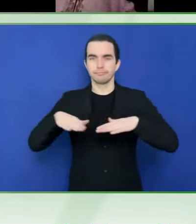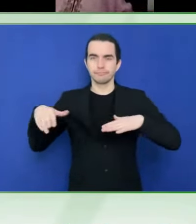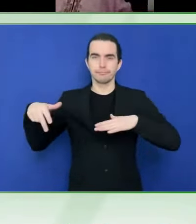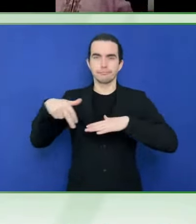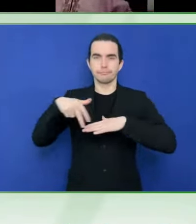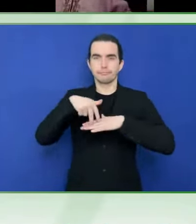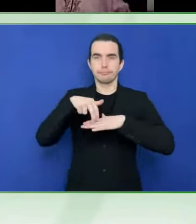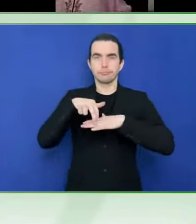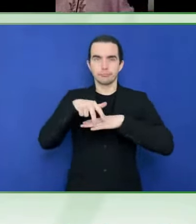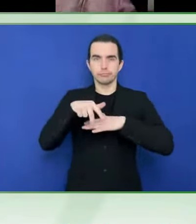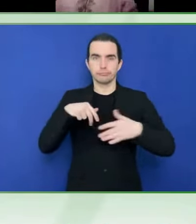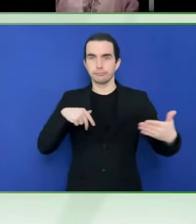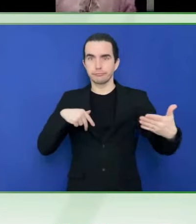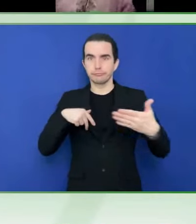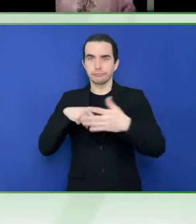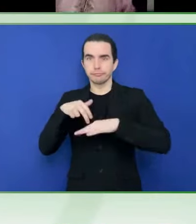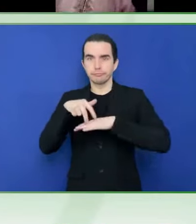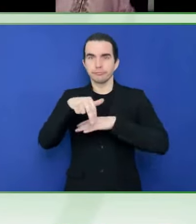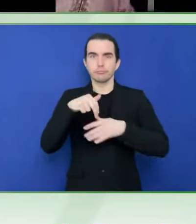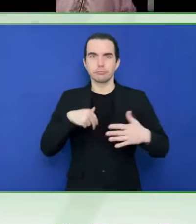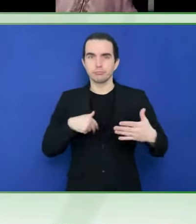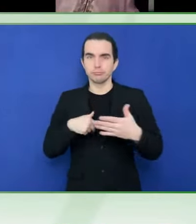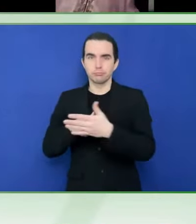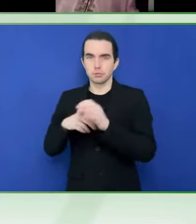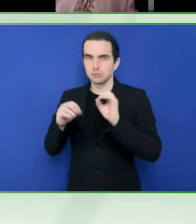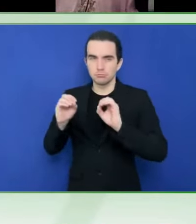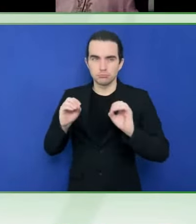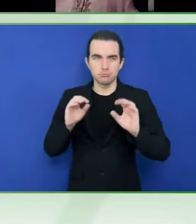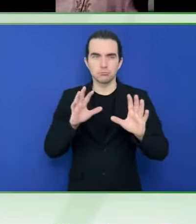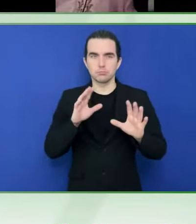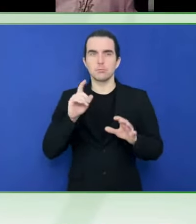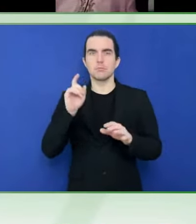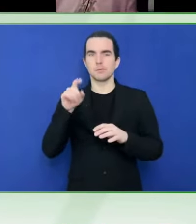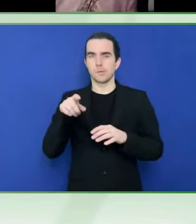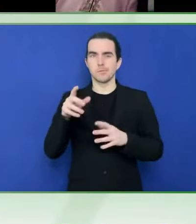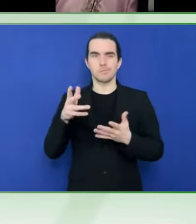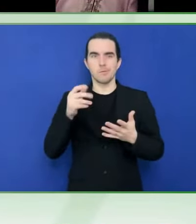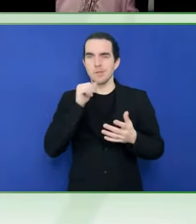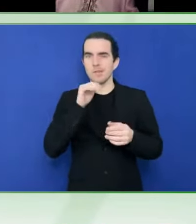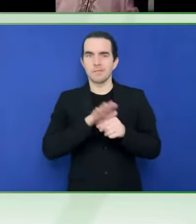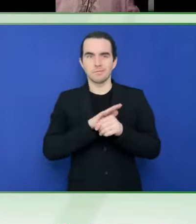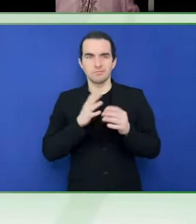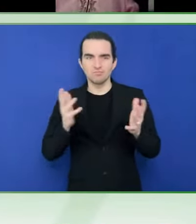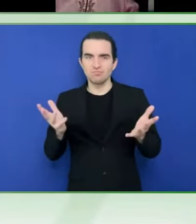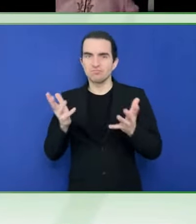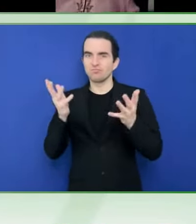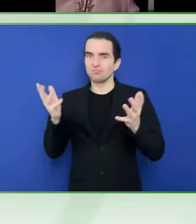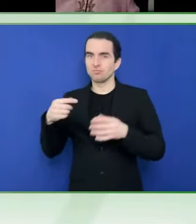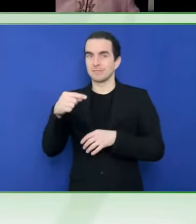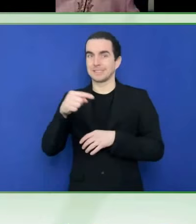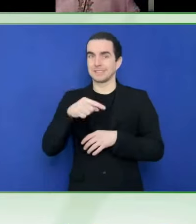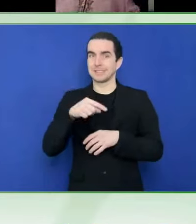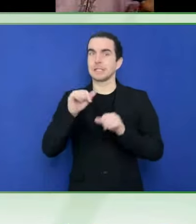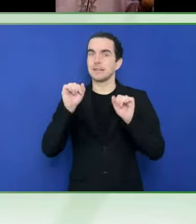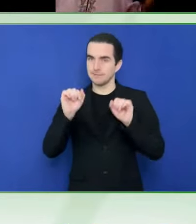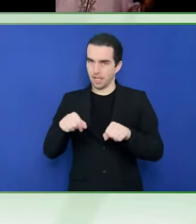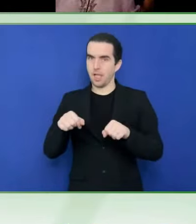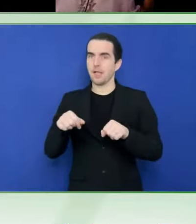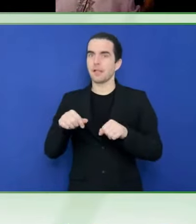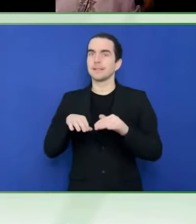the local buses in Mumbai have been made accessible,